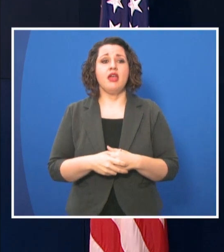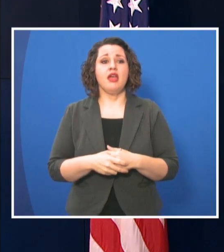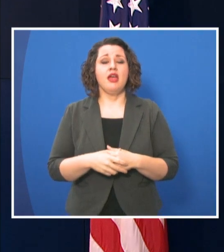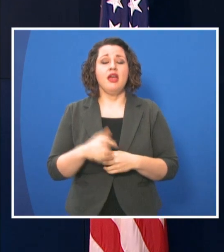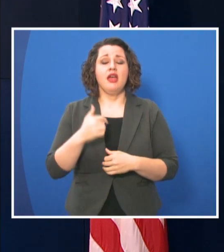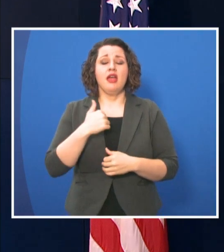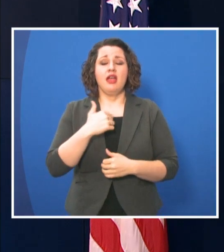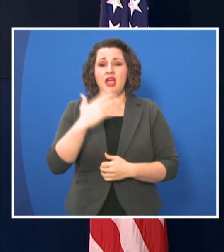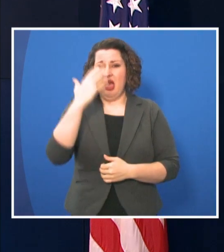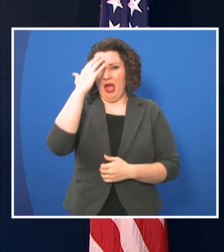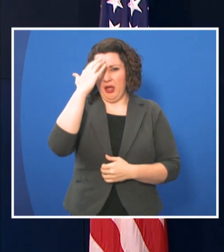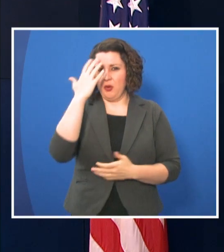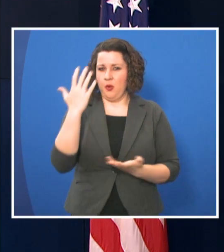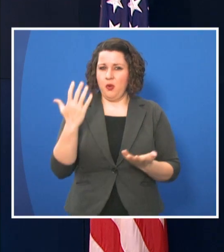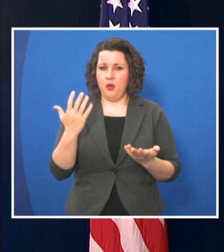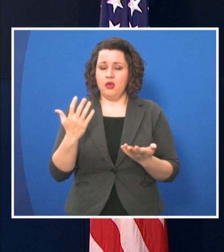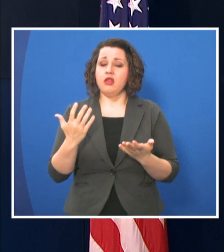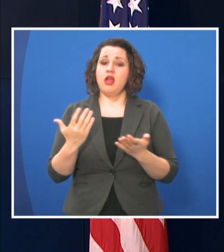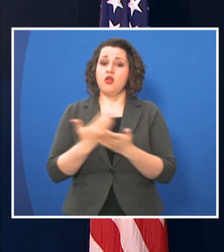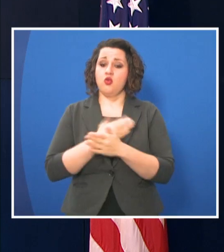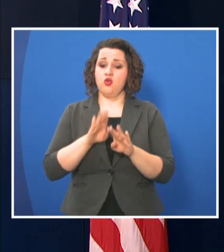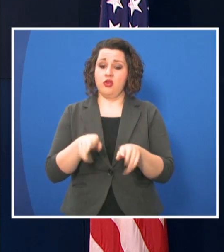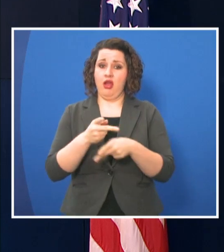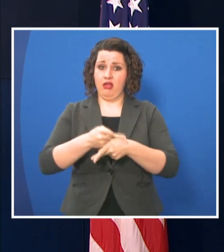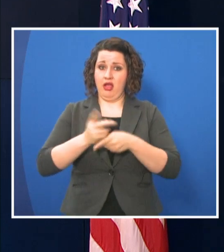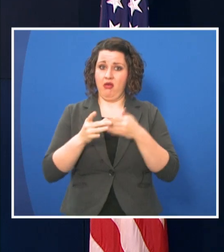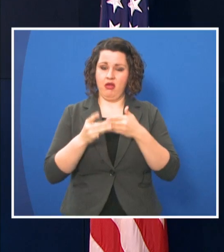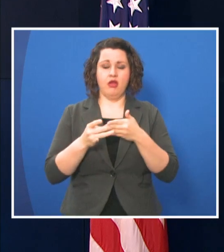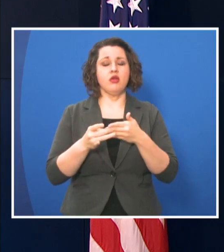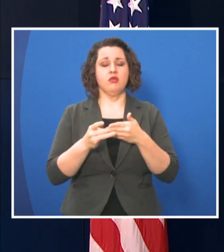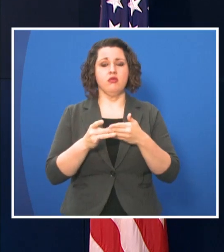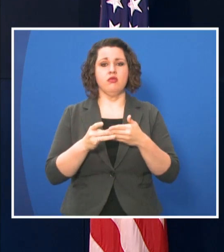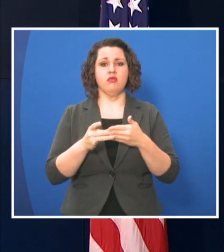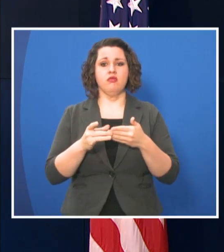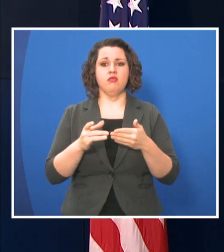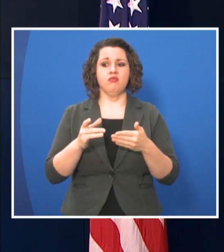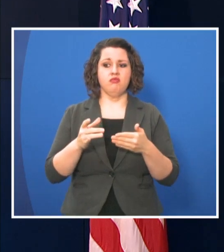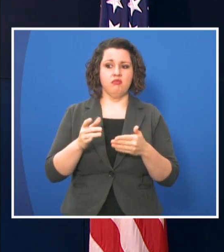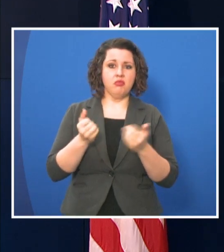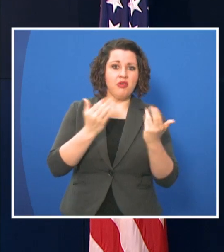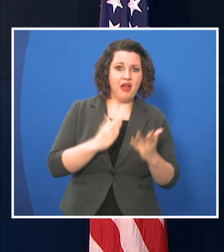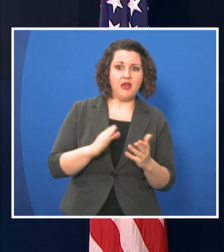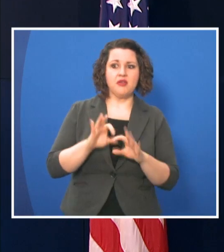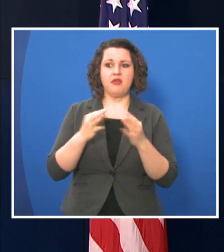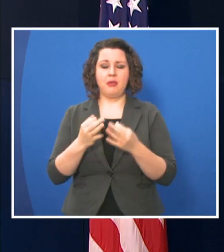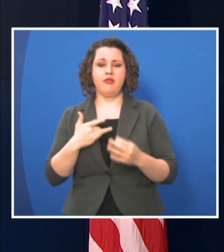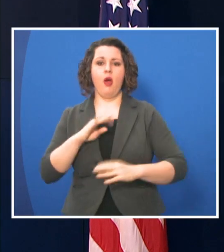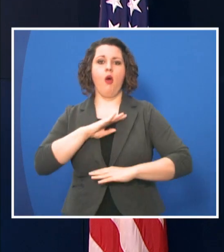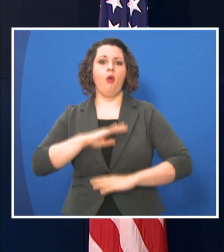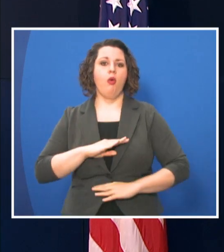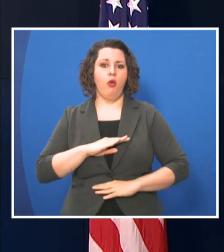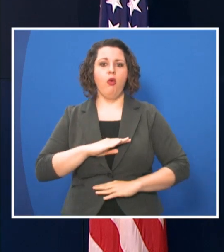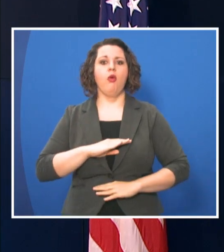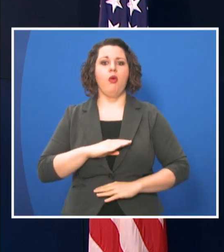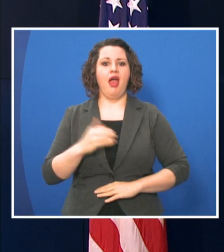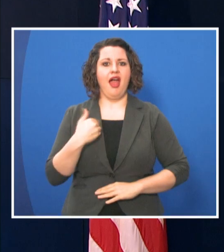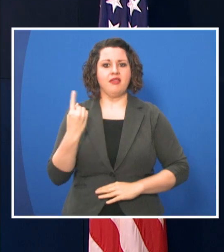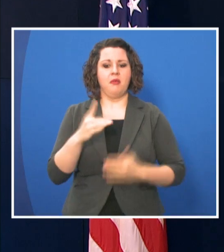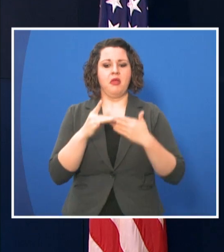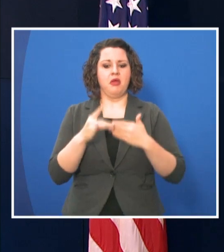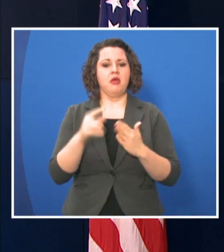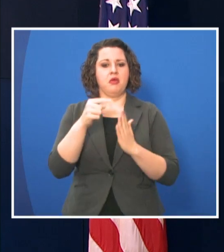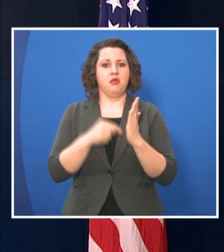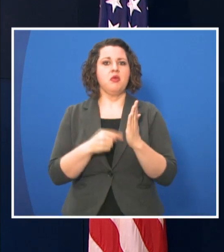know that the new child care guidance will be very reassuring to providers and families as more Iowans return to